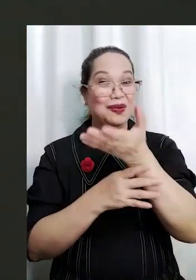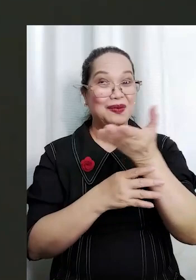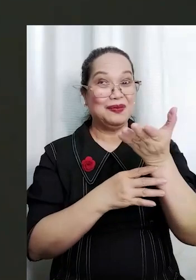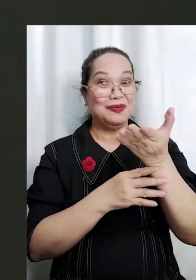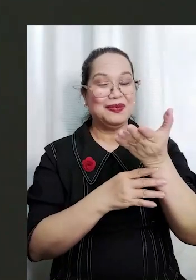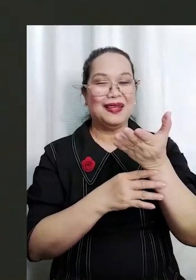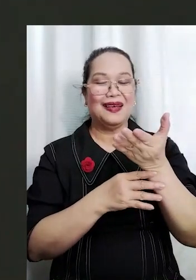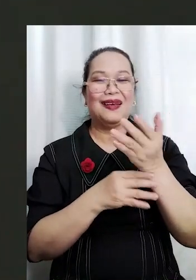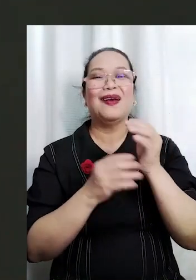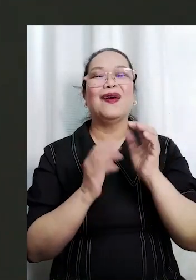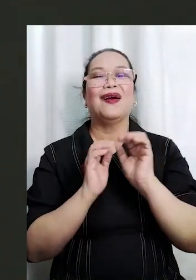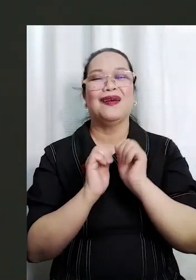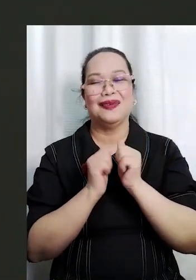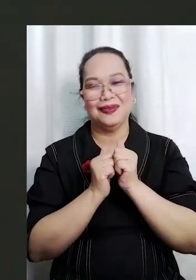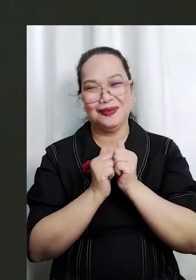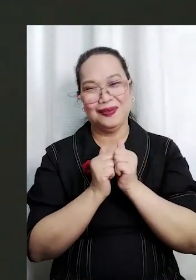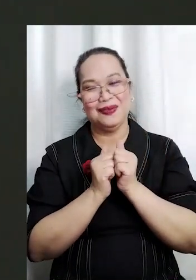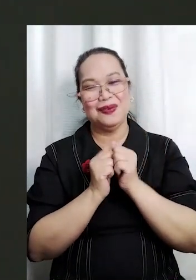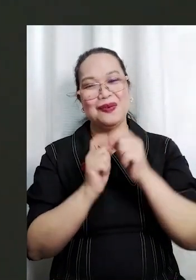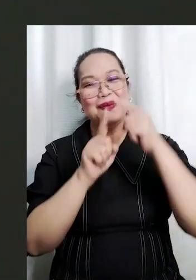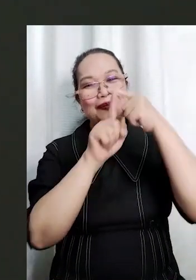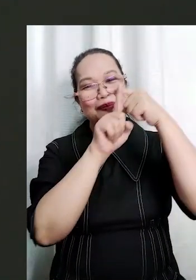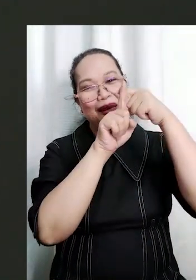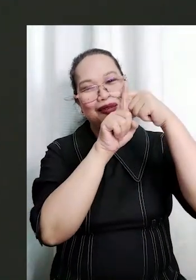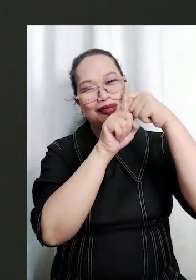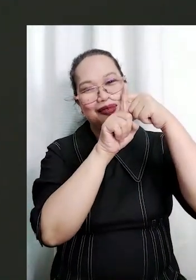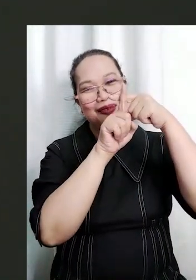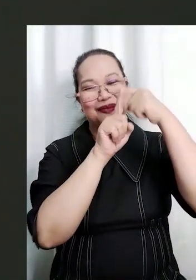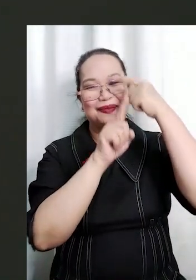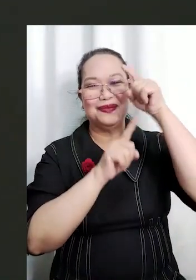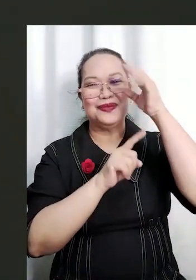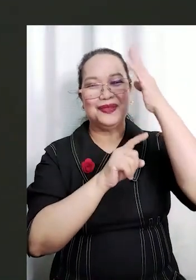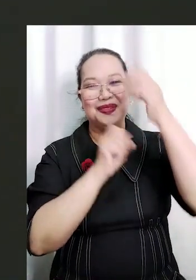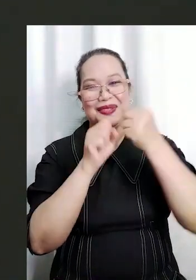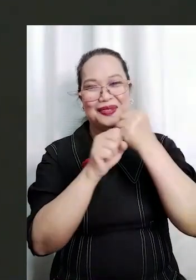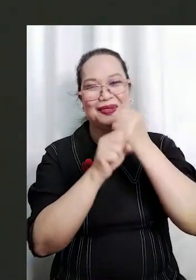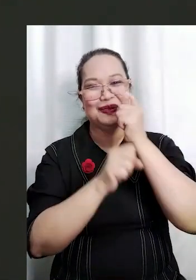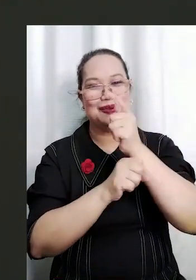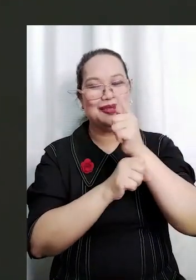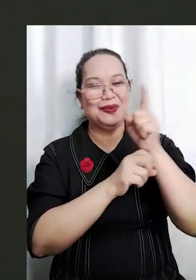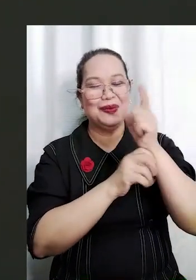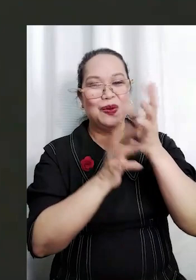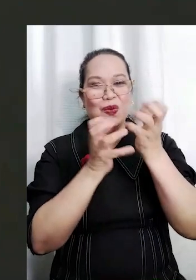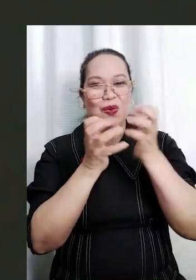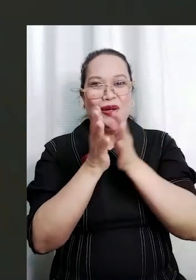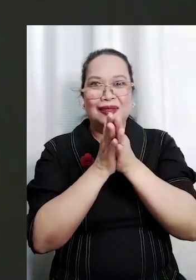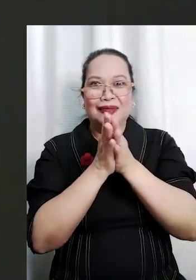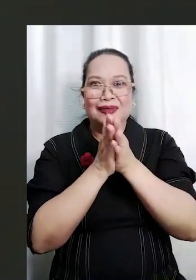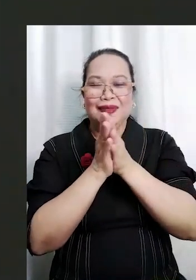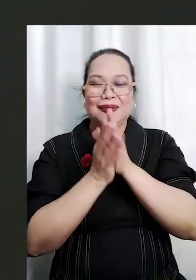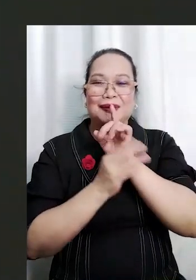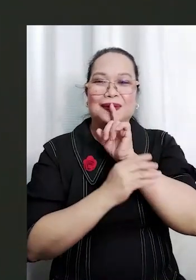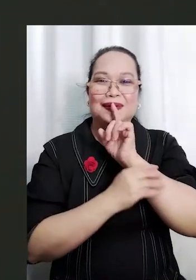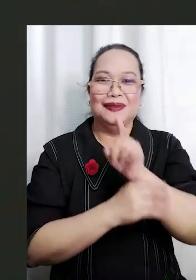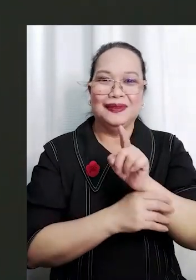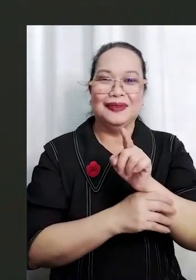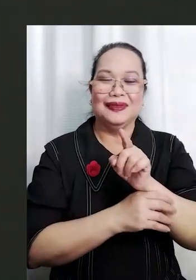atin optimistic para sa year 2021 at agresibong gustong tahakin